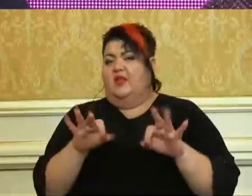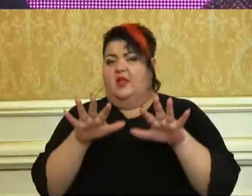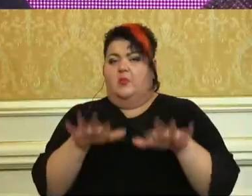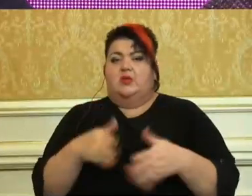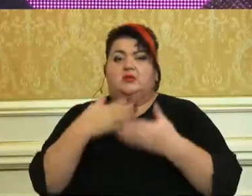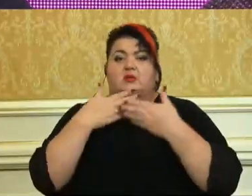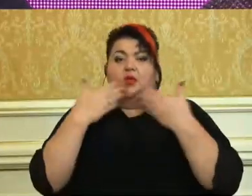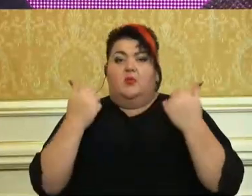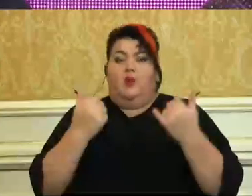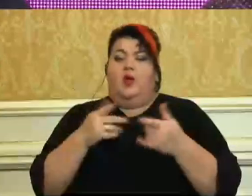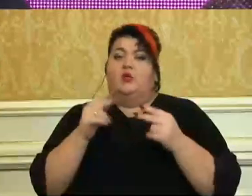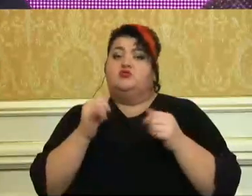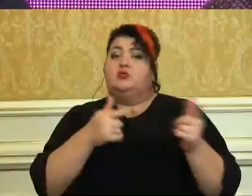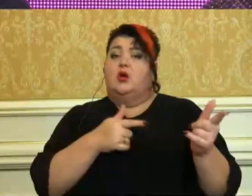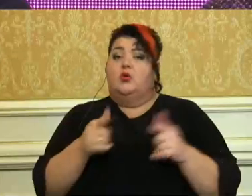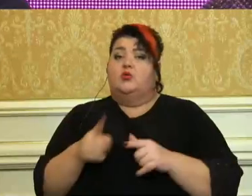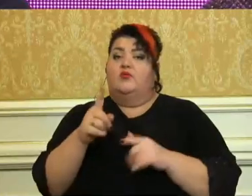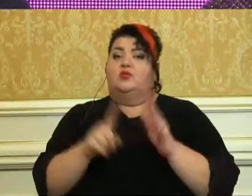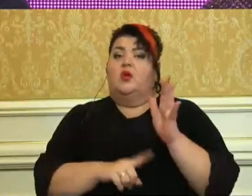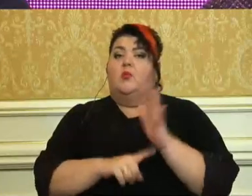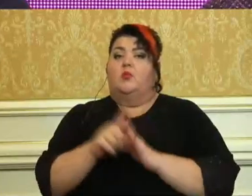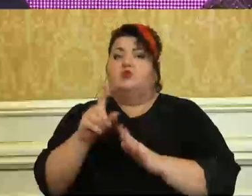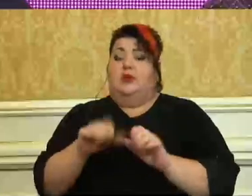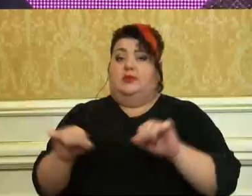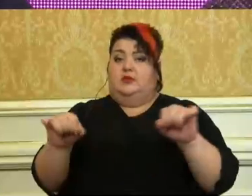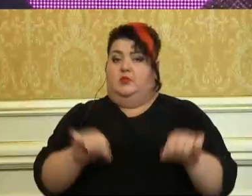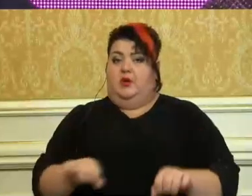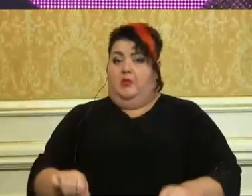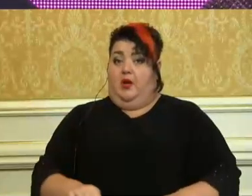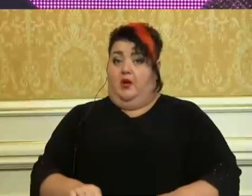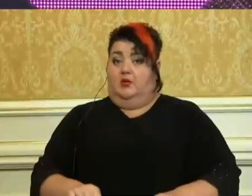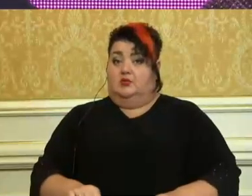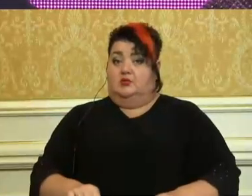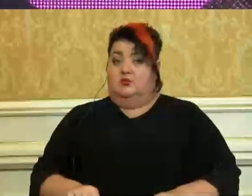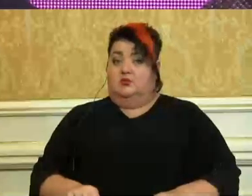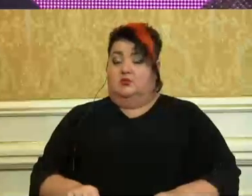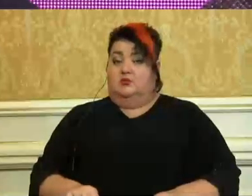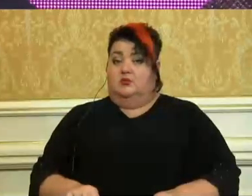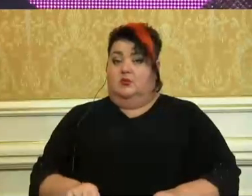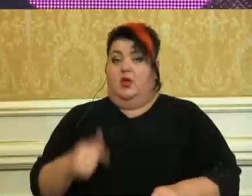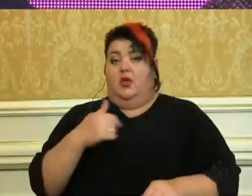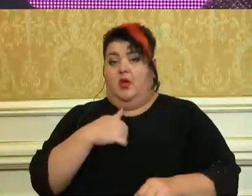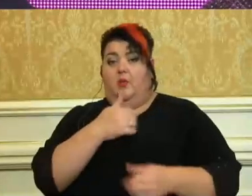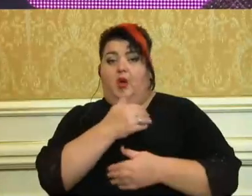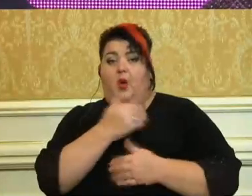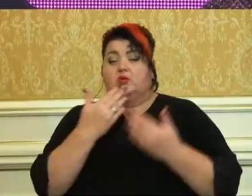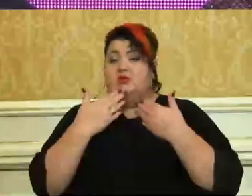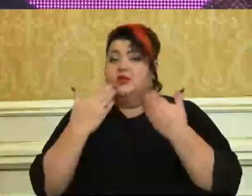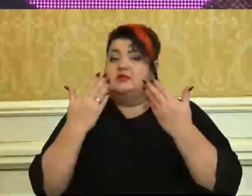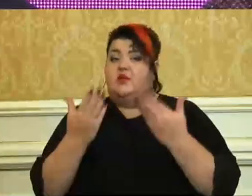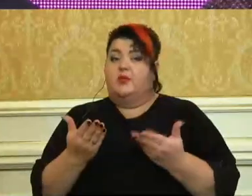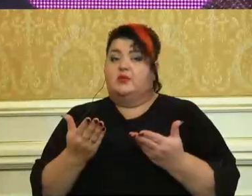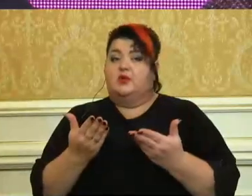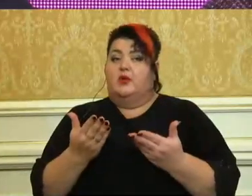industrial enterprise, and they've got the information that there are no vacancies, and the